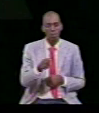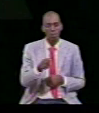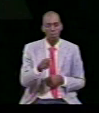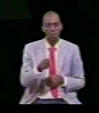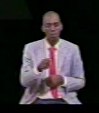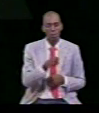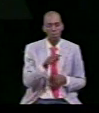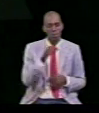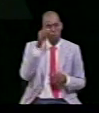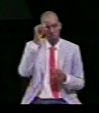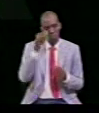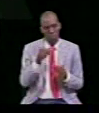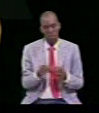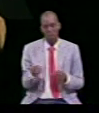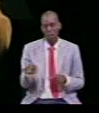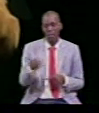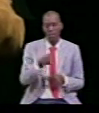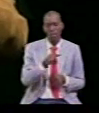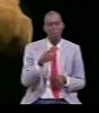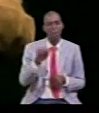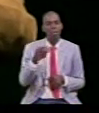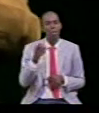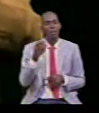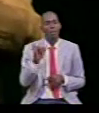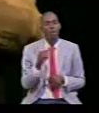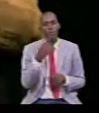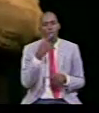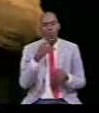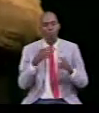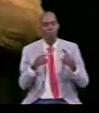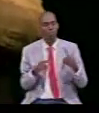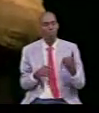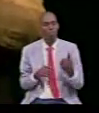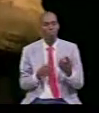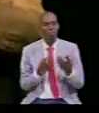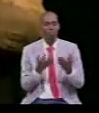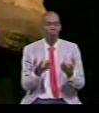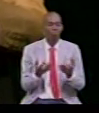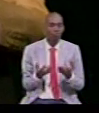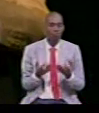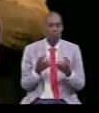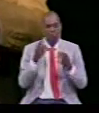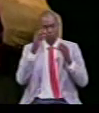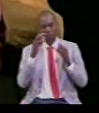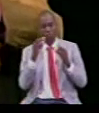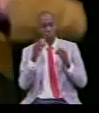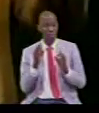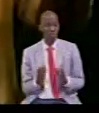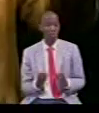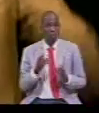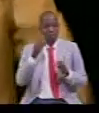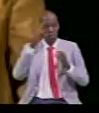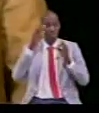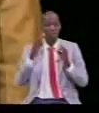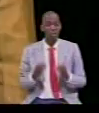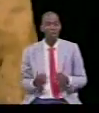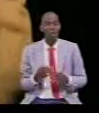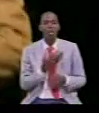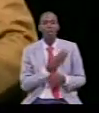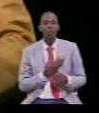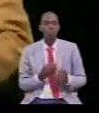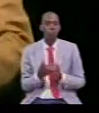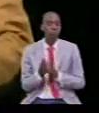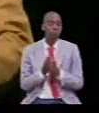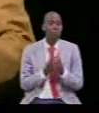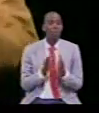Remember who they are: desire, decision, determination, desperation. And when they